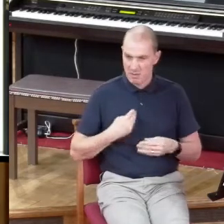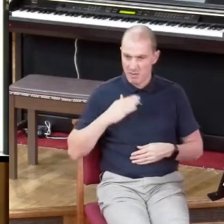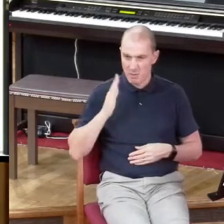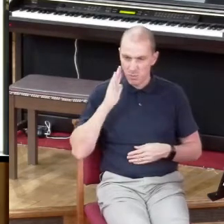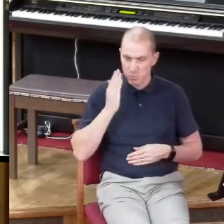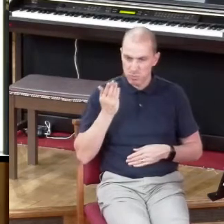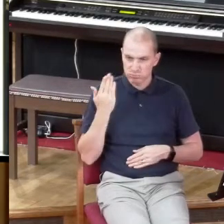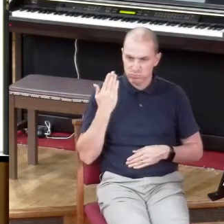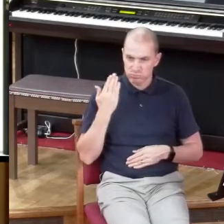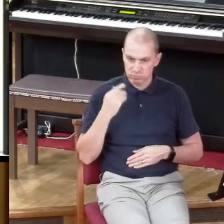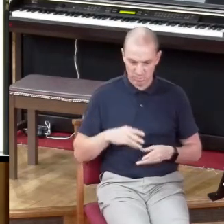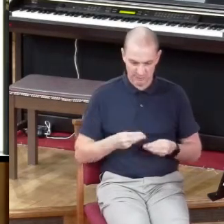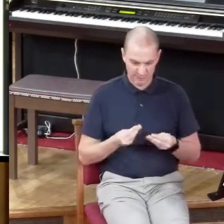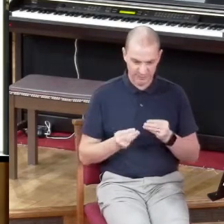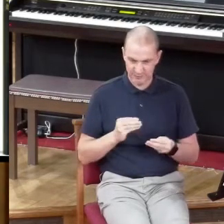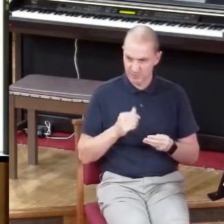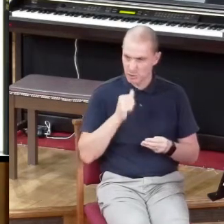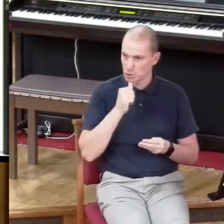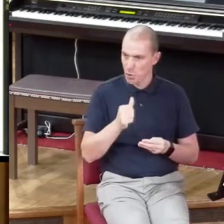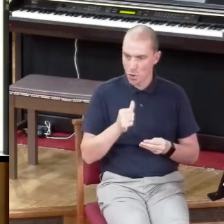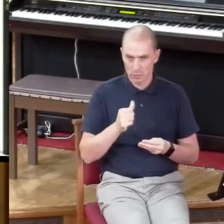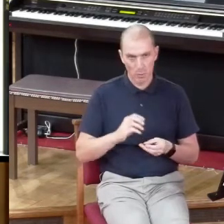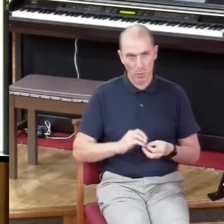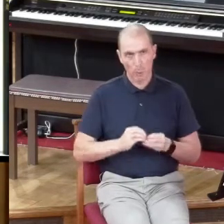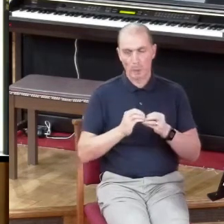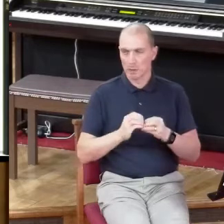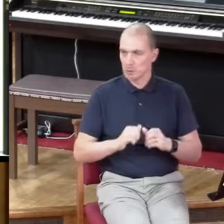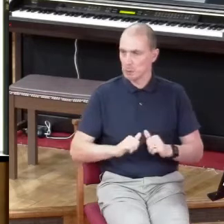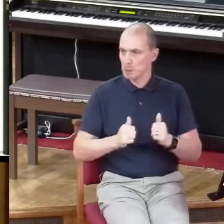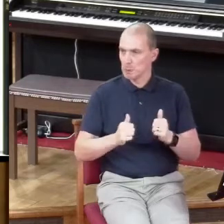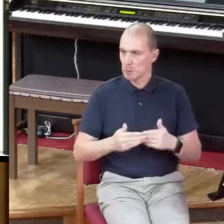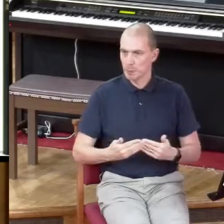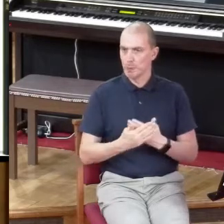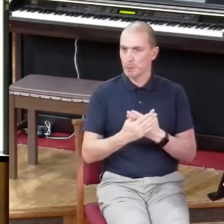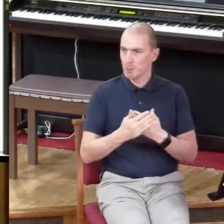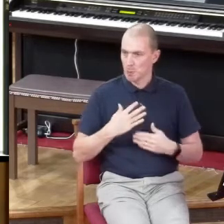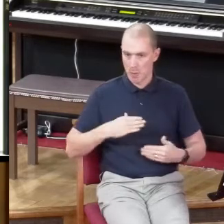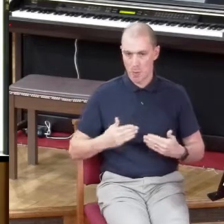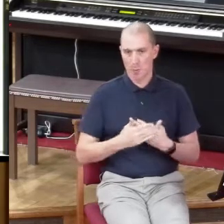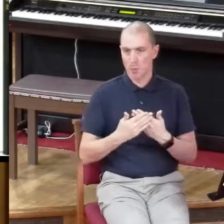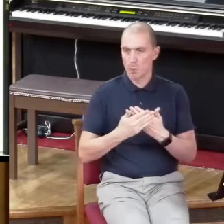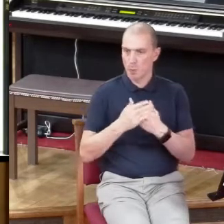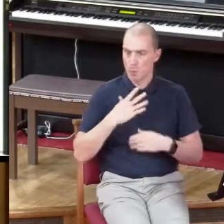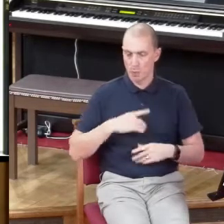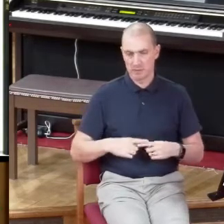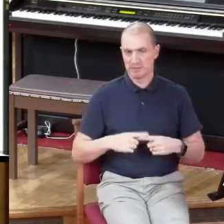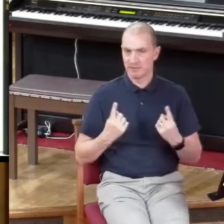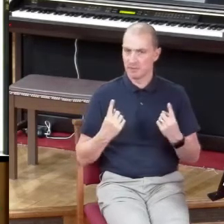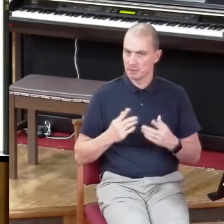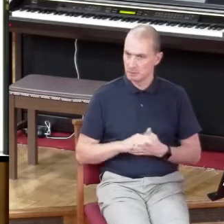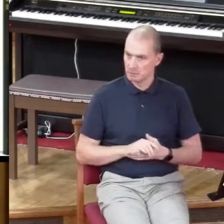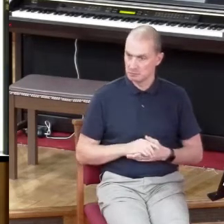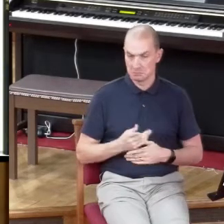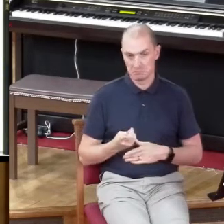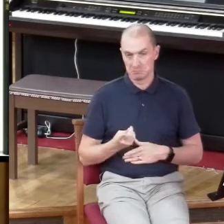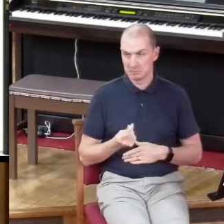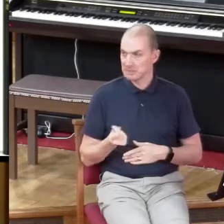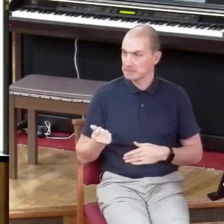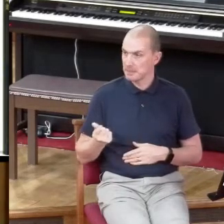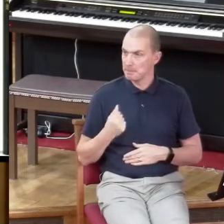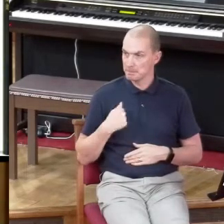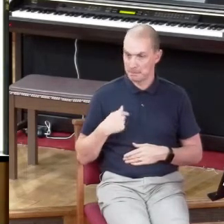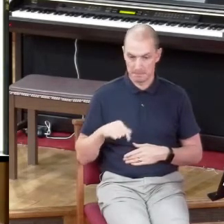we think, not innovative enough for us? Do we not wish we could go on to something different? Well, there are those in our church